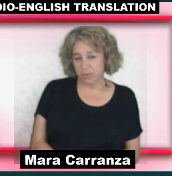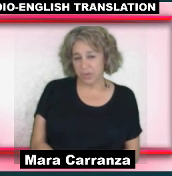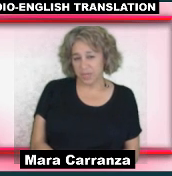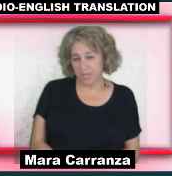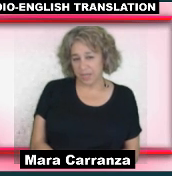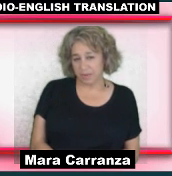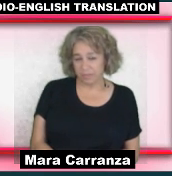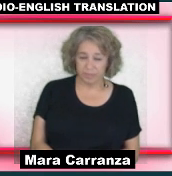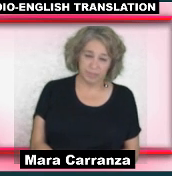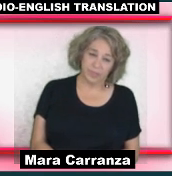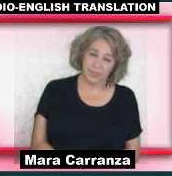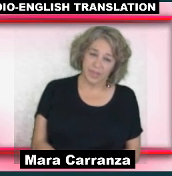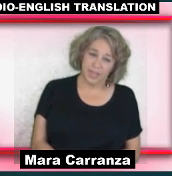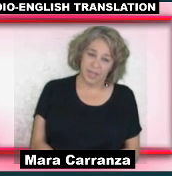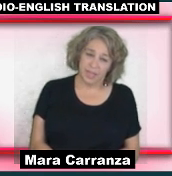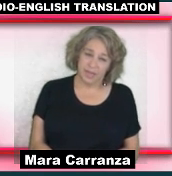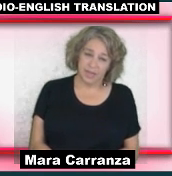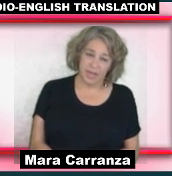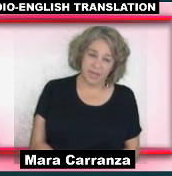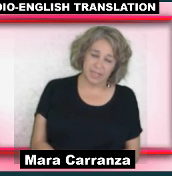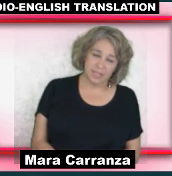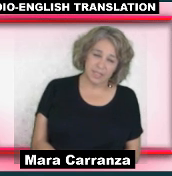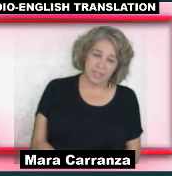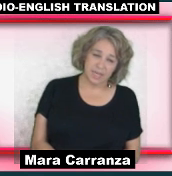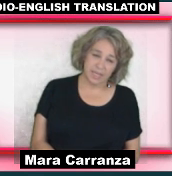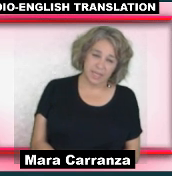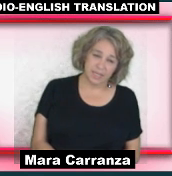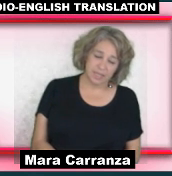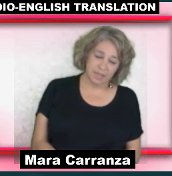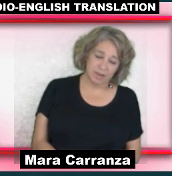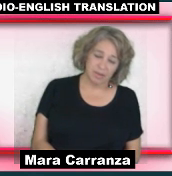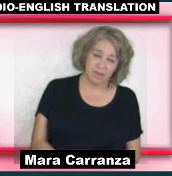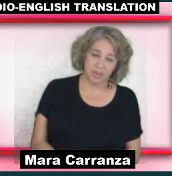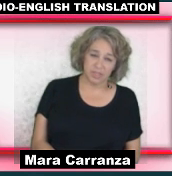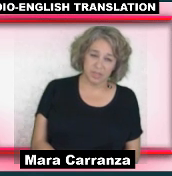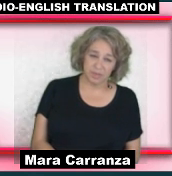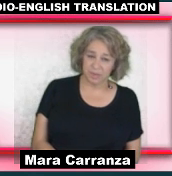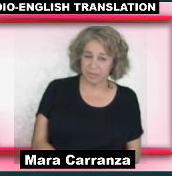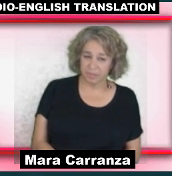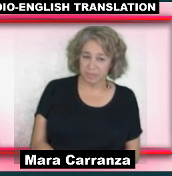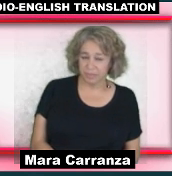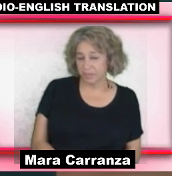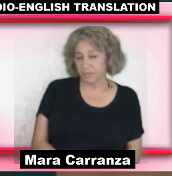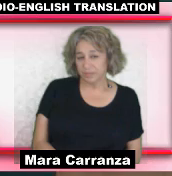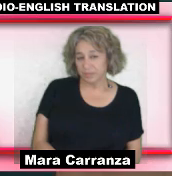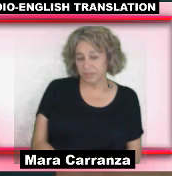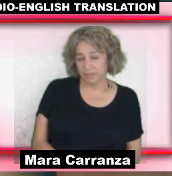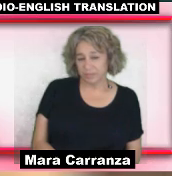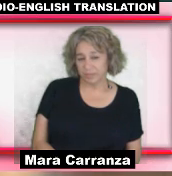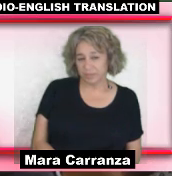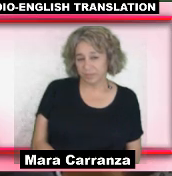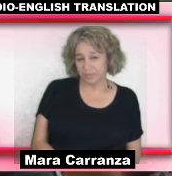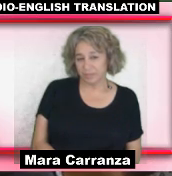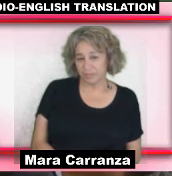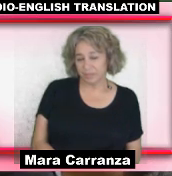act prudently. No engancharnos. Let's not get hooked.